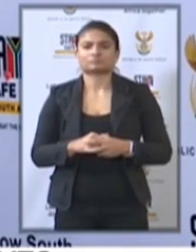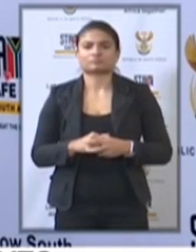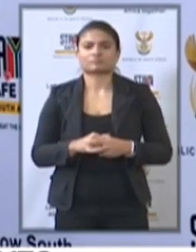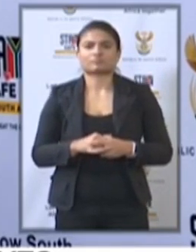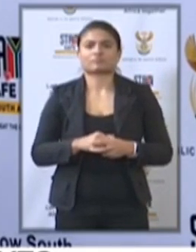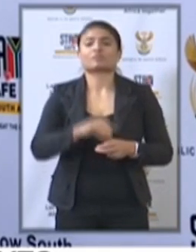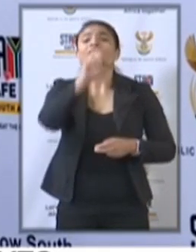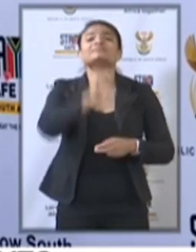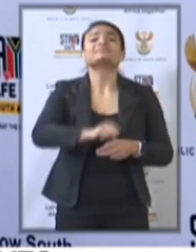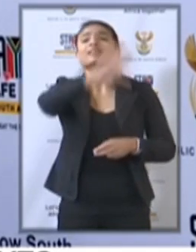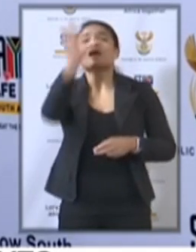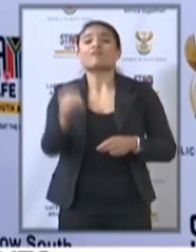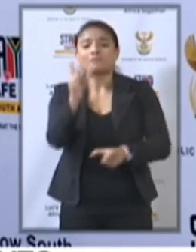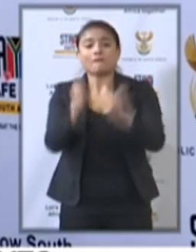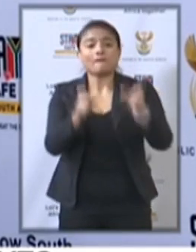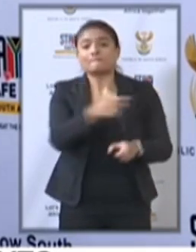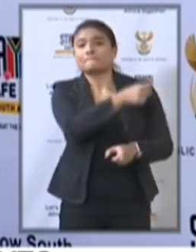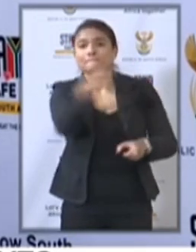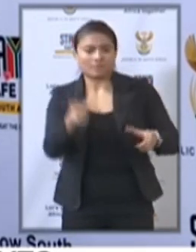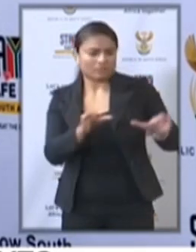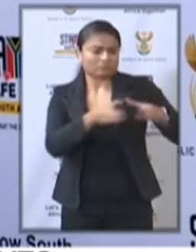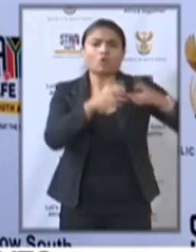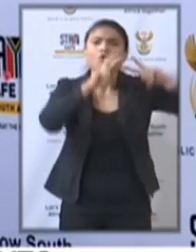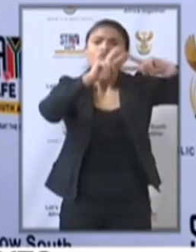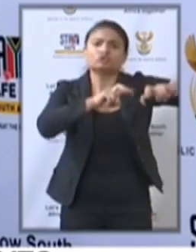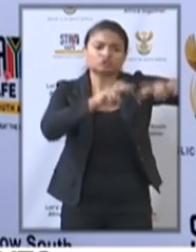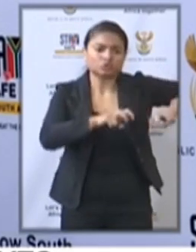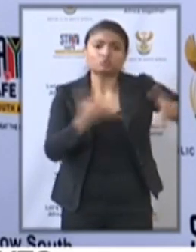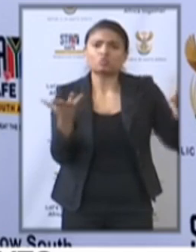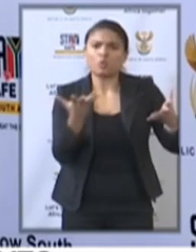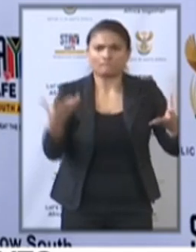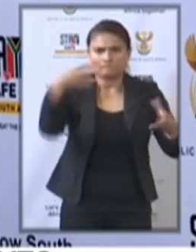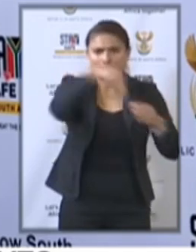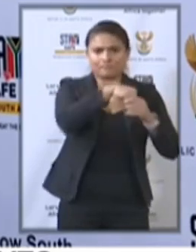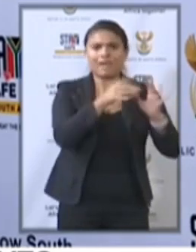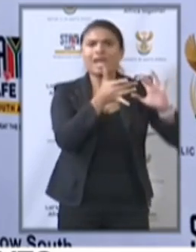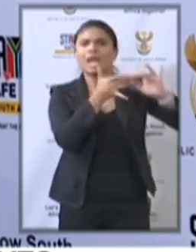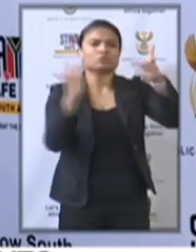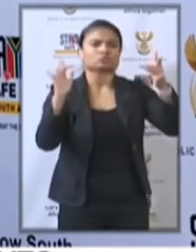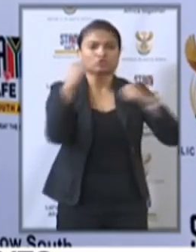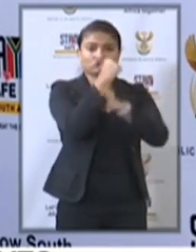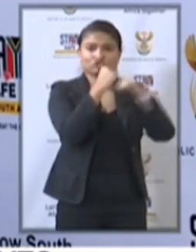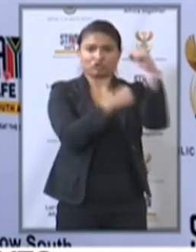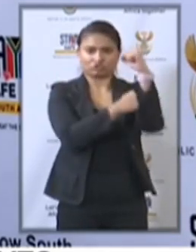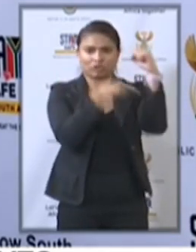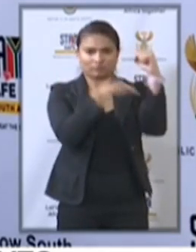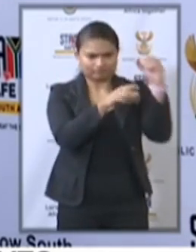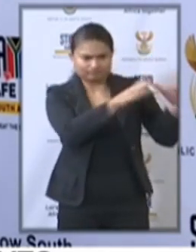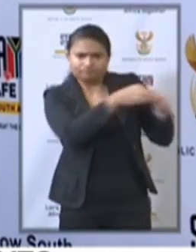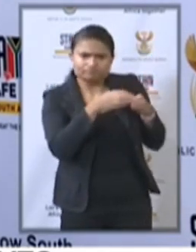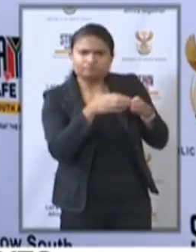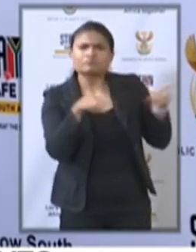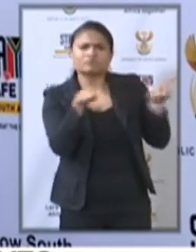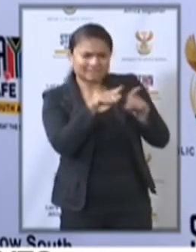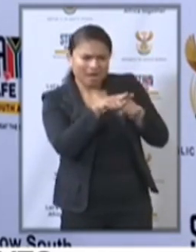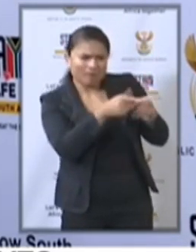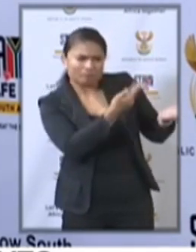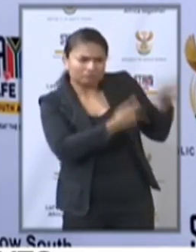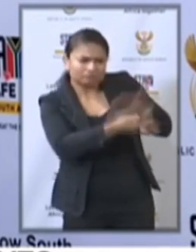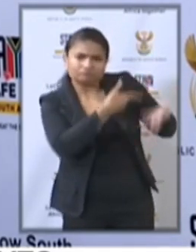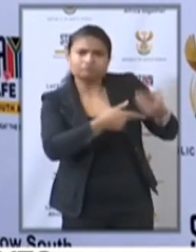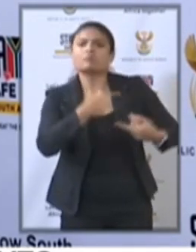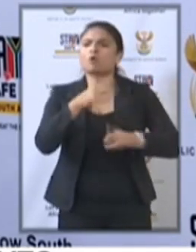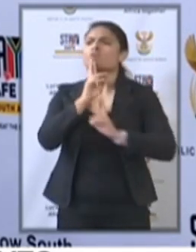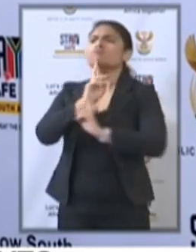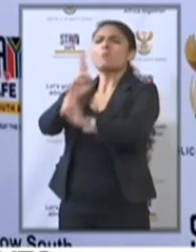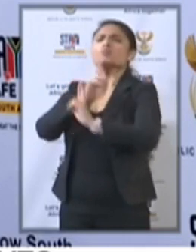Infrastructure Network, we responded to the COVID-19 emergency by developing a